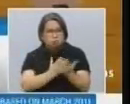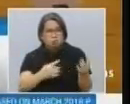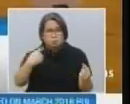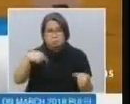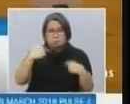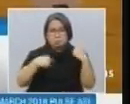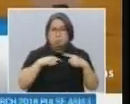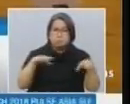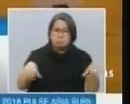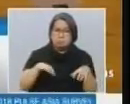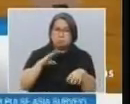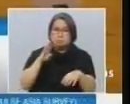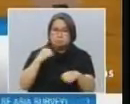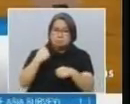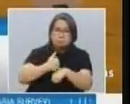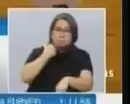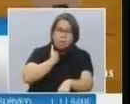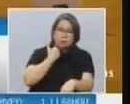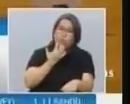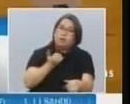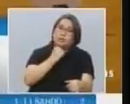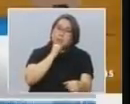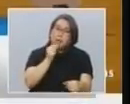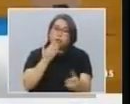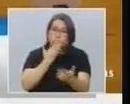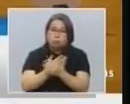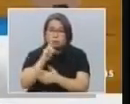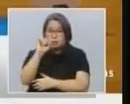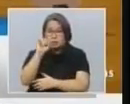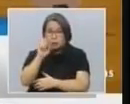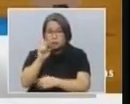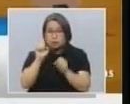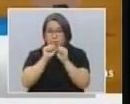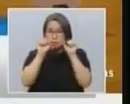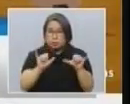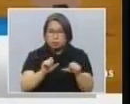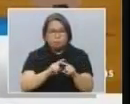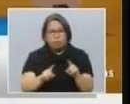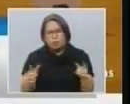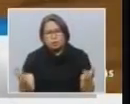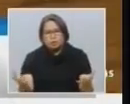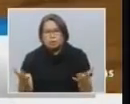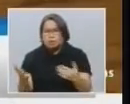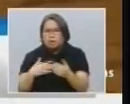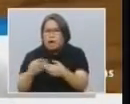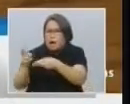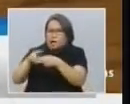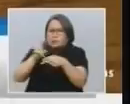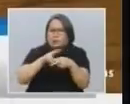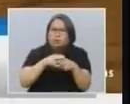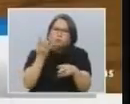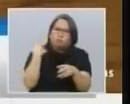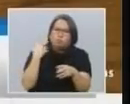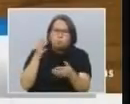our effort towards a fairer tax system for all the price increases in the past